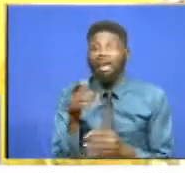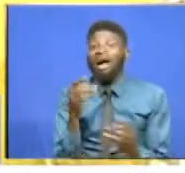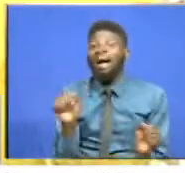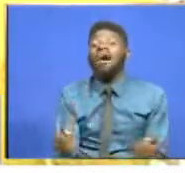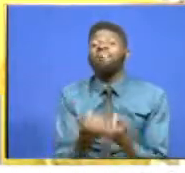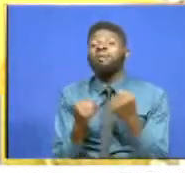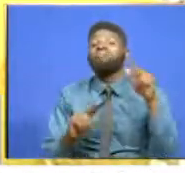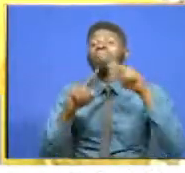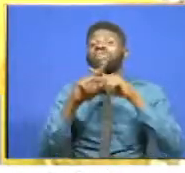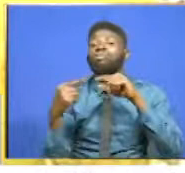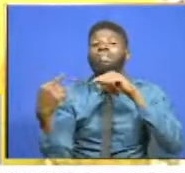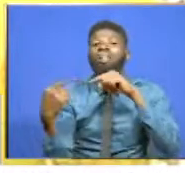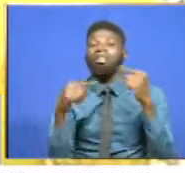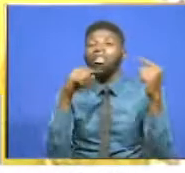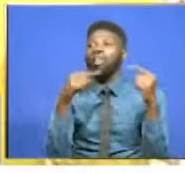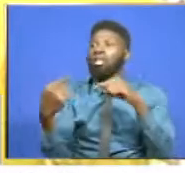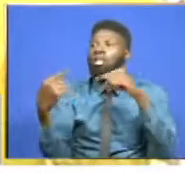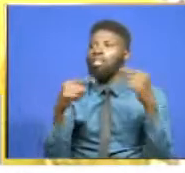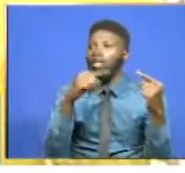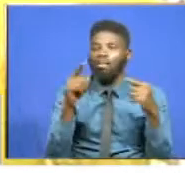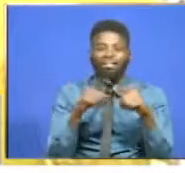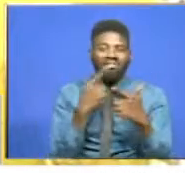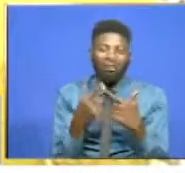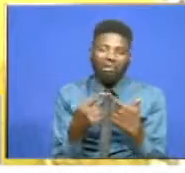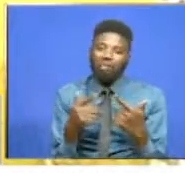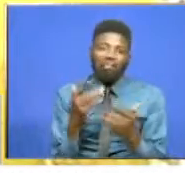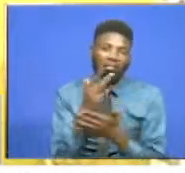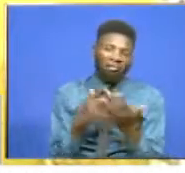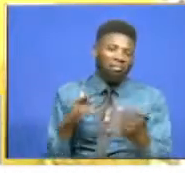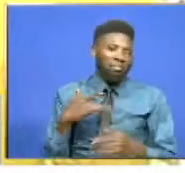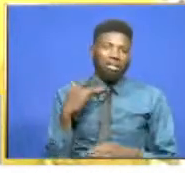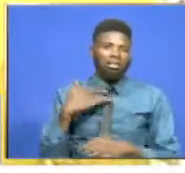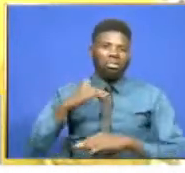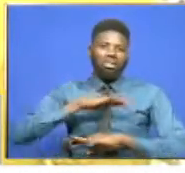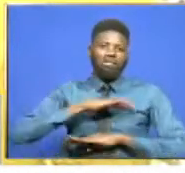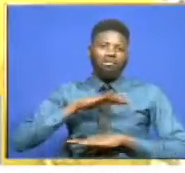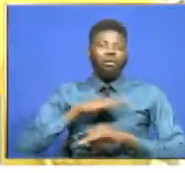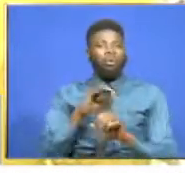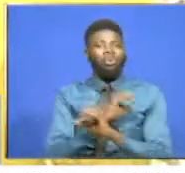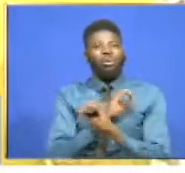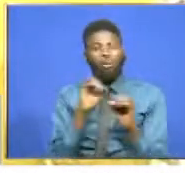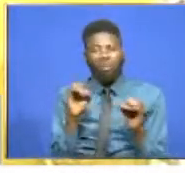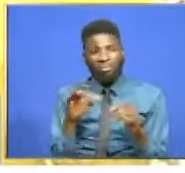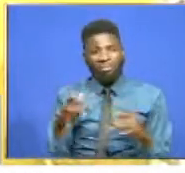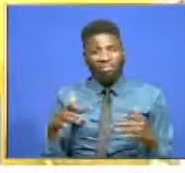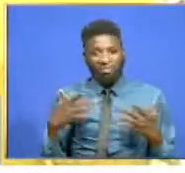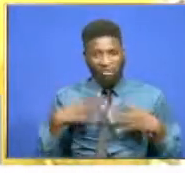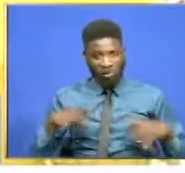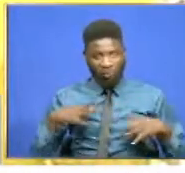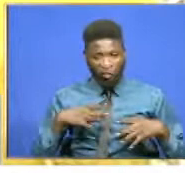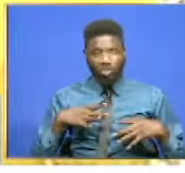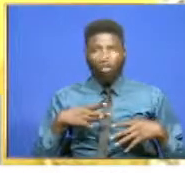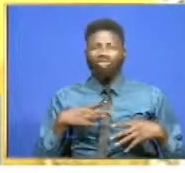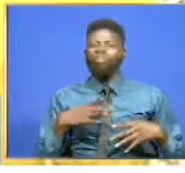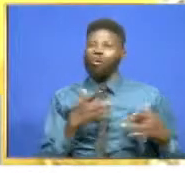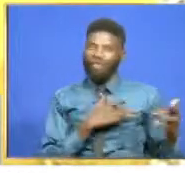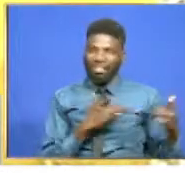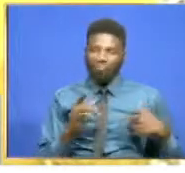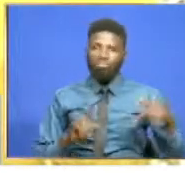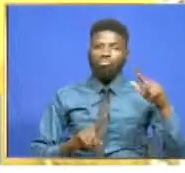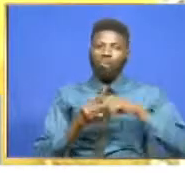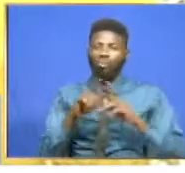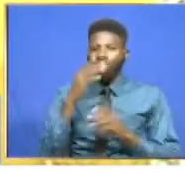little bit of lack of, you know, satisfaction. People care. People have conflict because they care. And